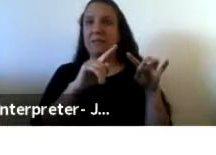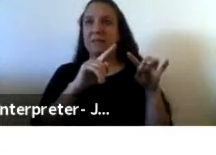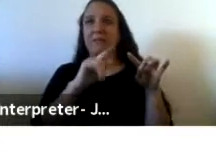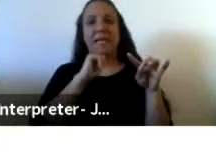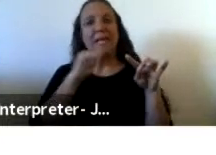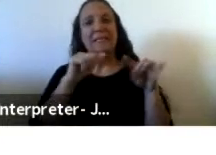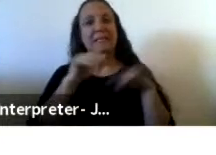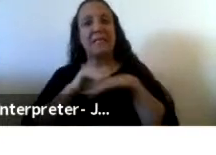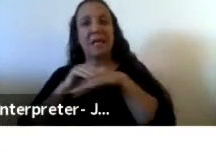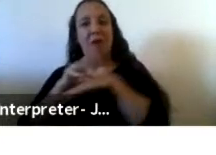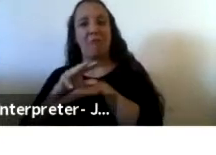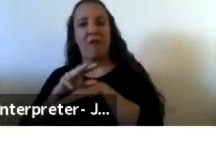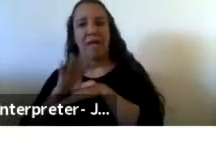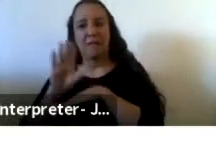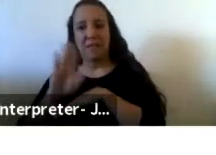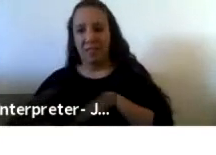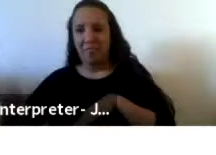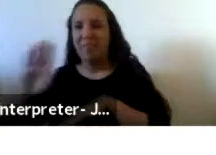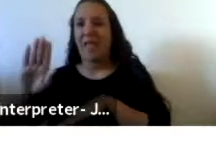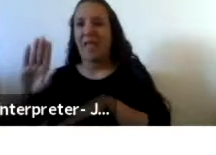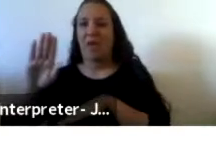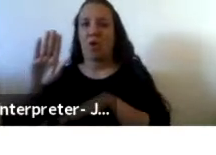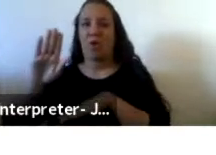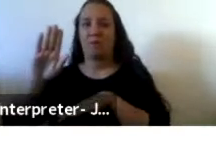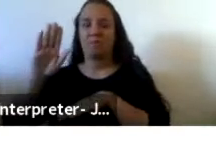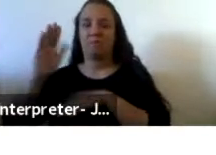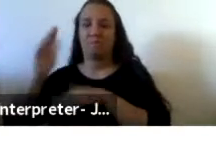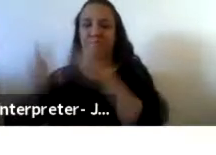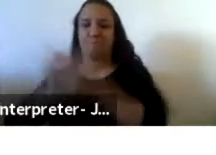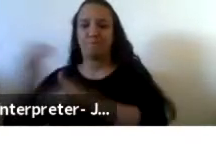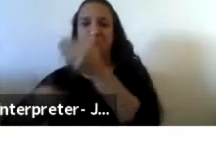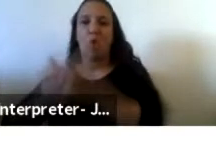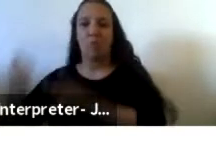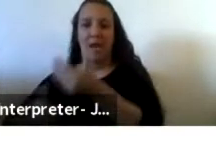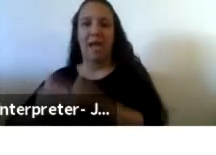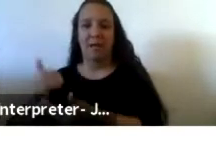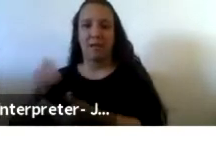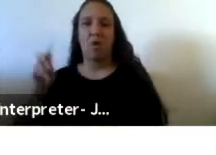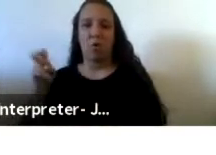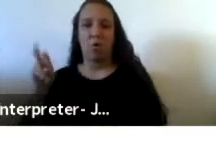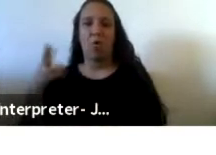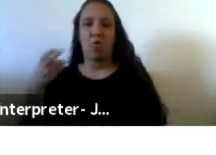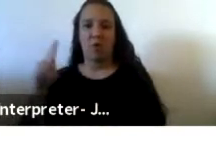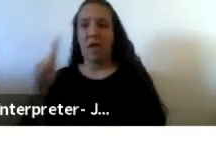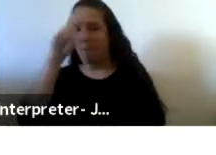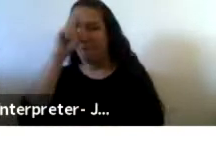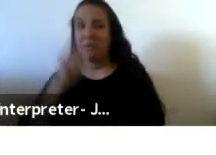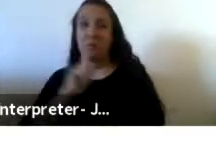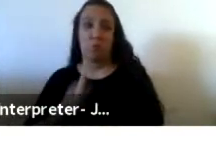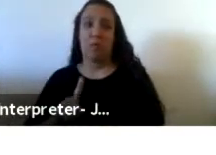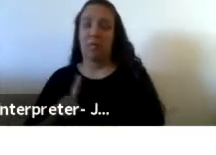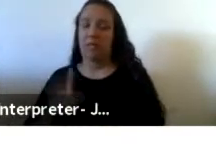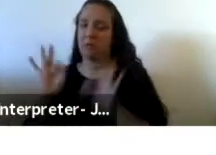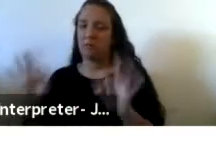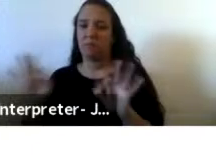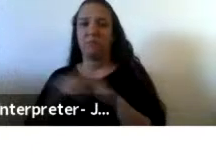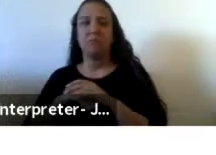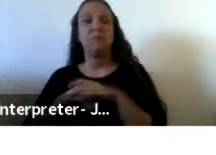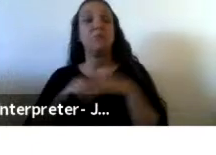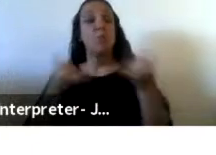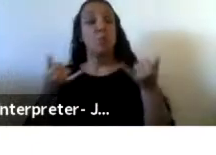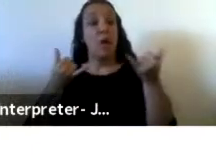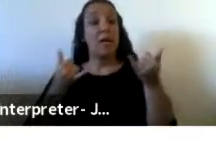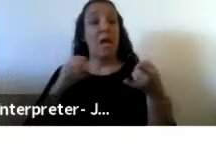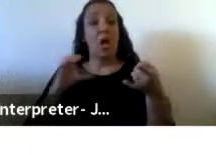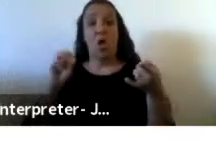overhead, because they realize how to actually morph them together. So the big thing right now that we've been talking about is the omnichannel strategy. So one of the